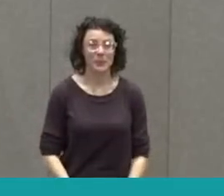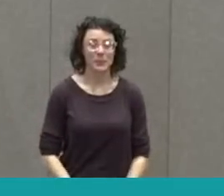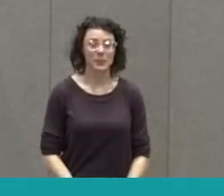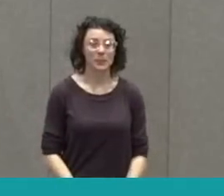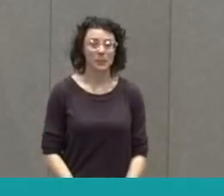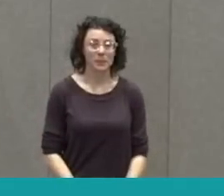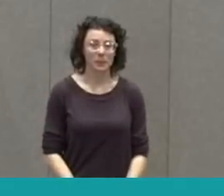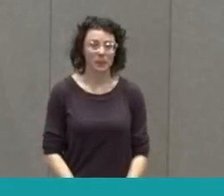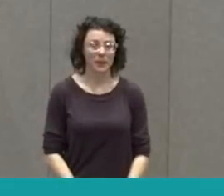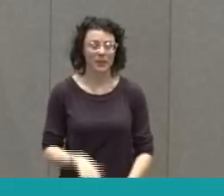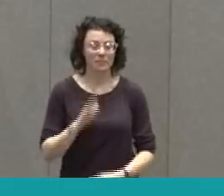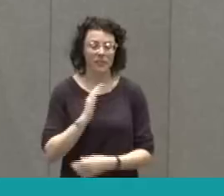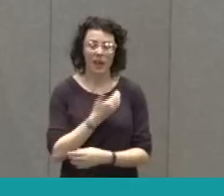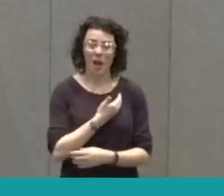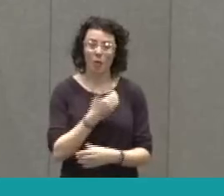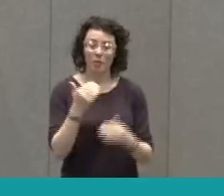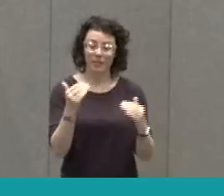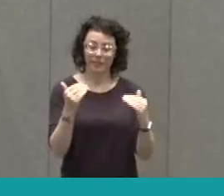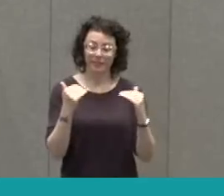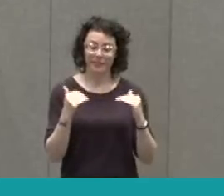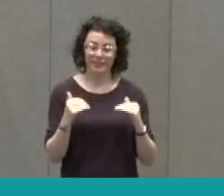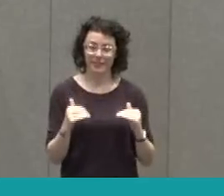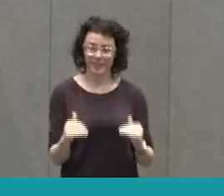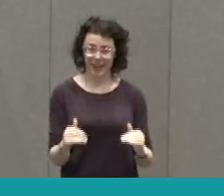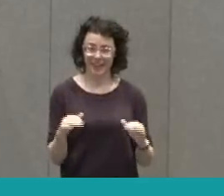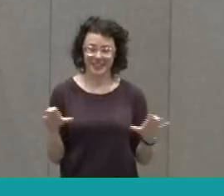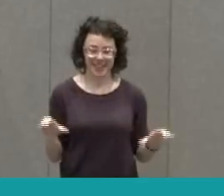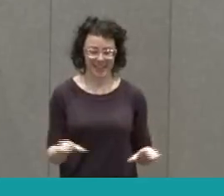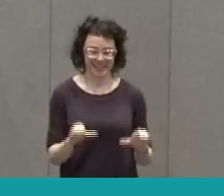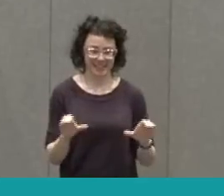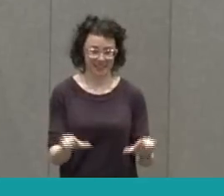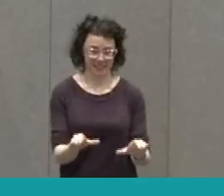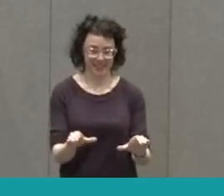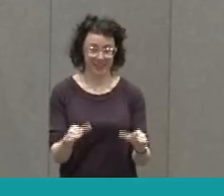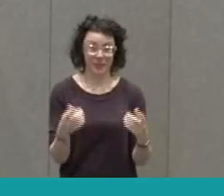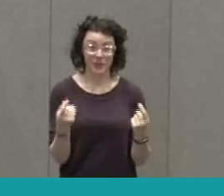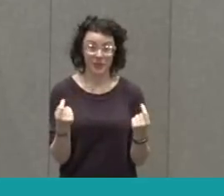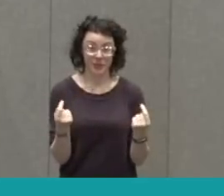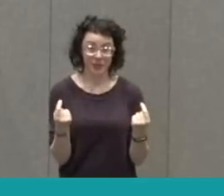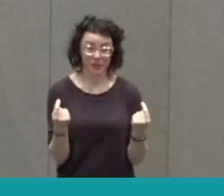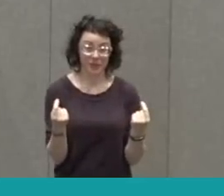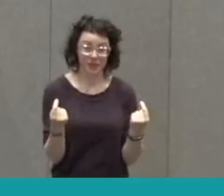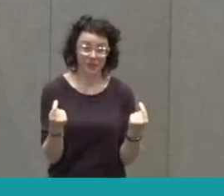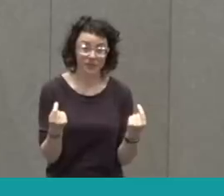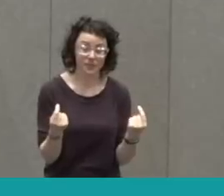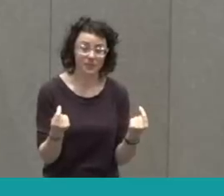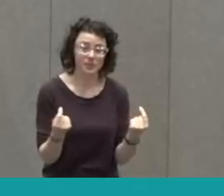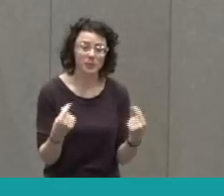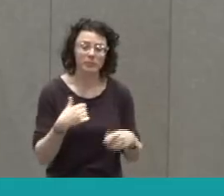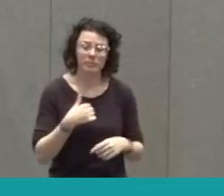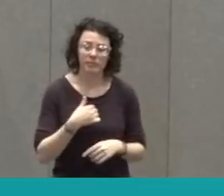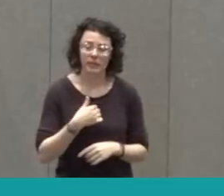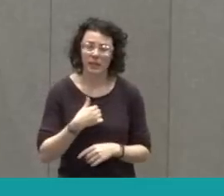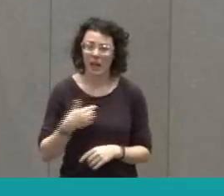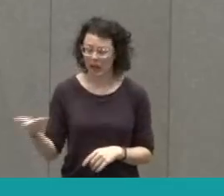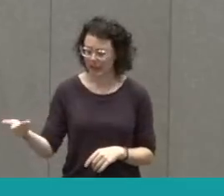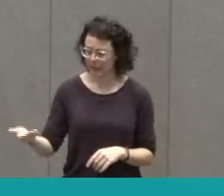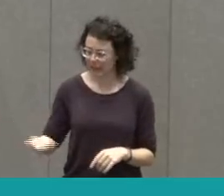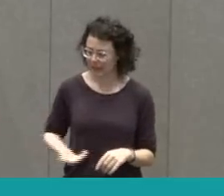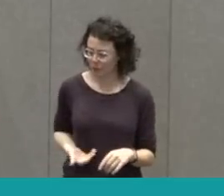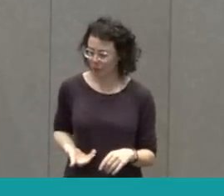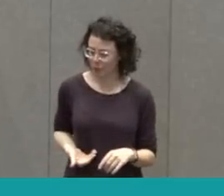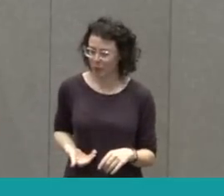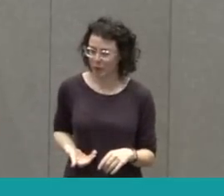So our next thing that we're going to be doing is I introduced a term to you